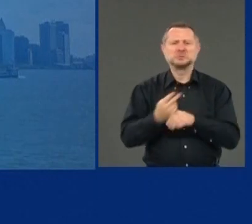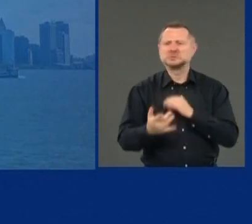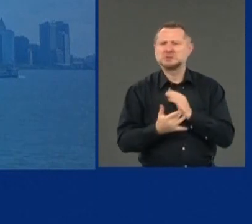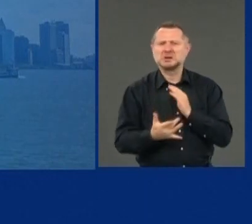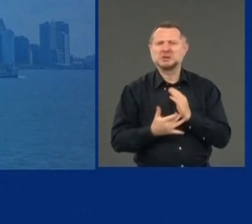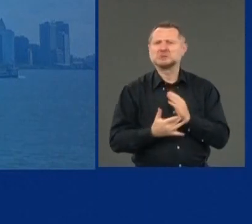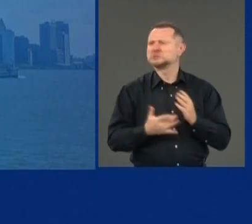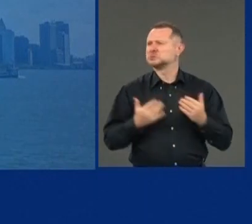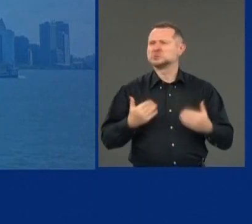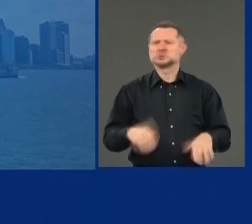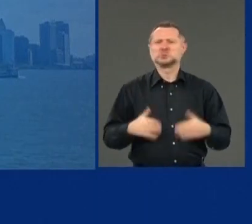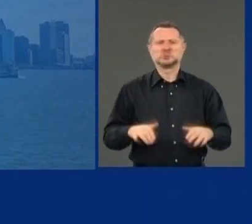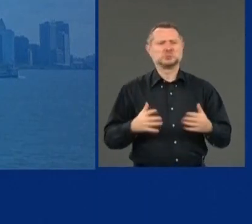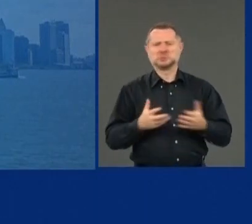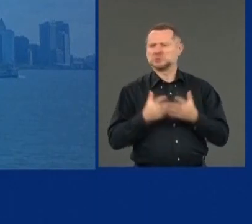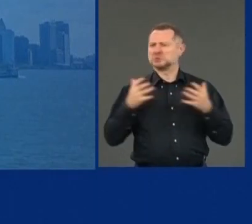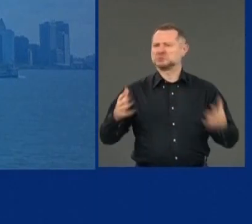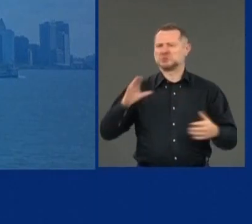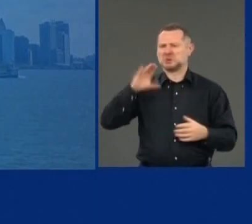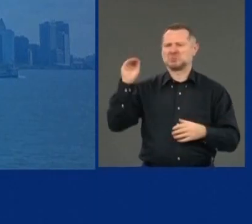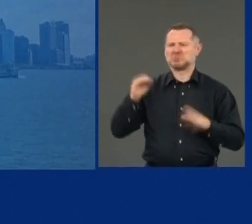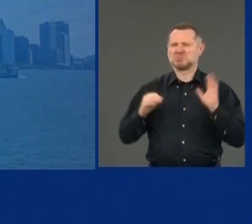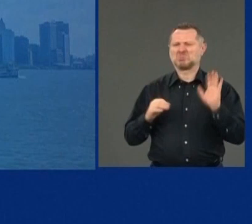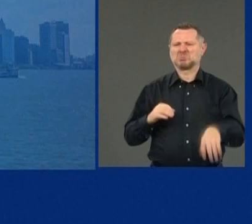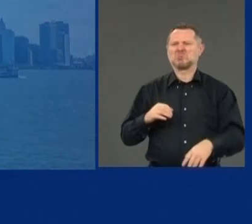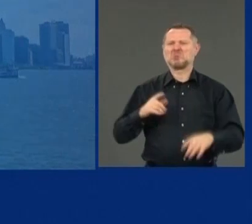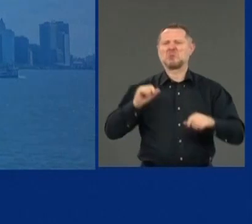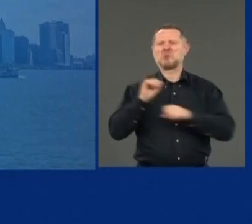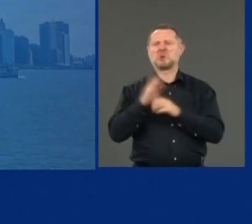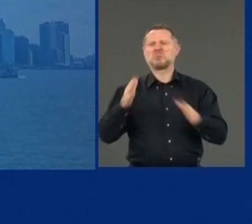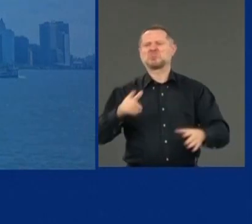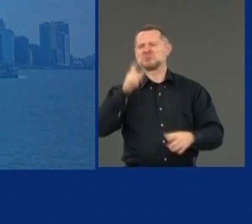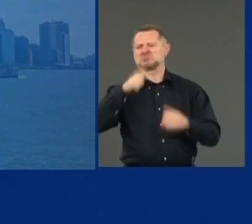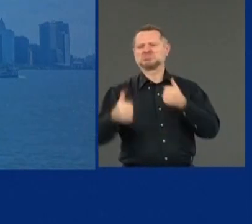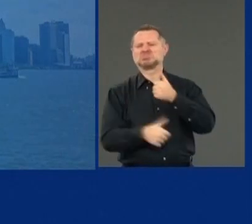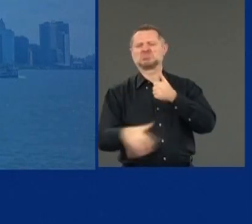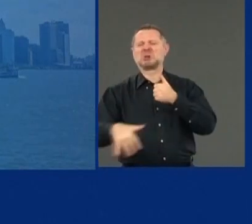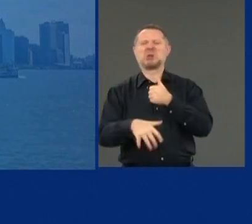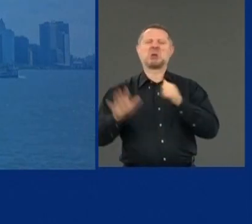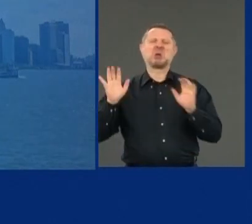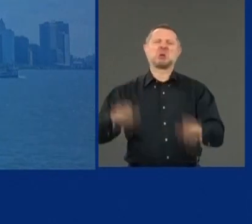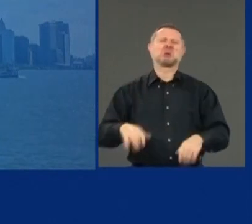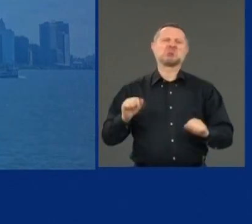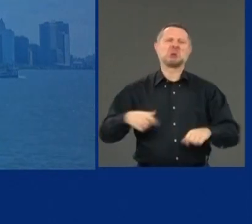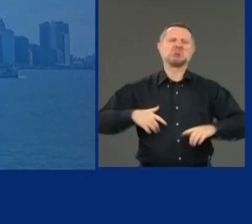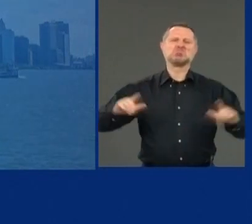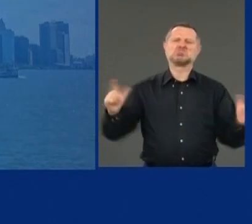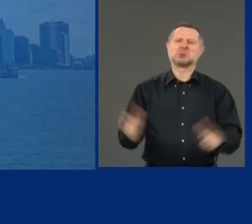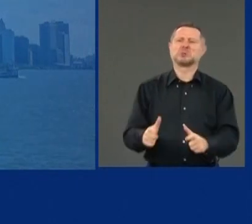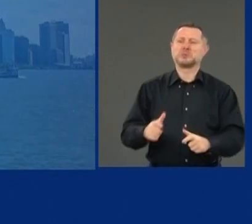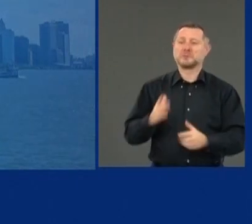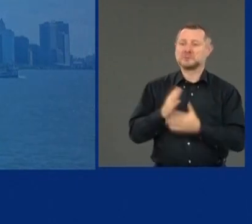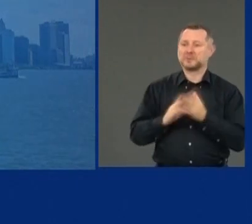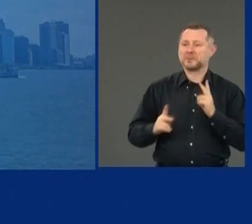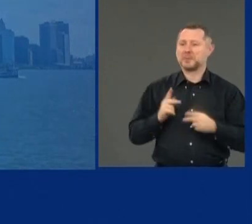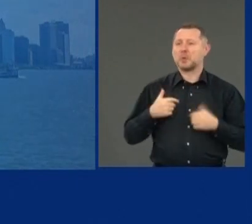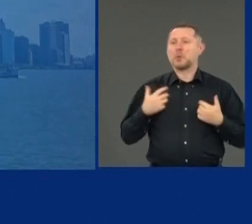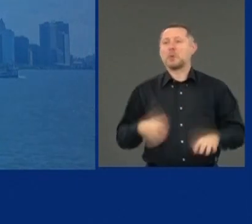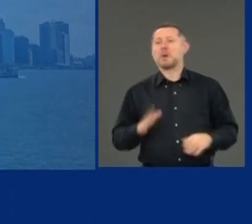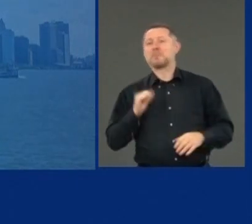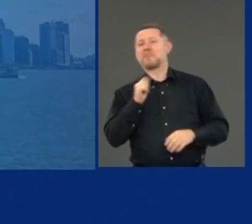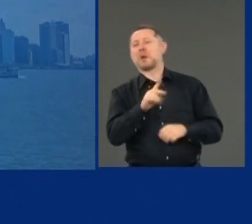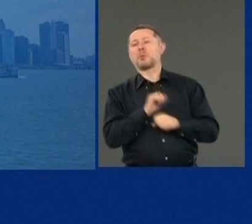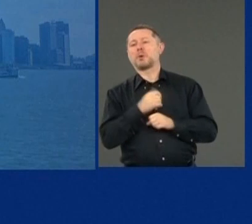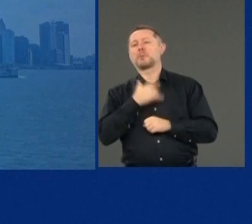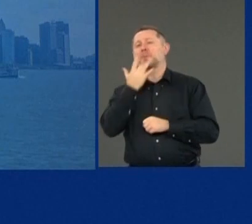going to decide, well, we don't need as many workers. That's going to happen. You'll have people who decide, I don't want to go back to work. I'd rather stay